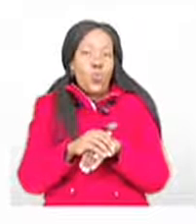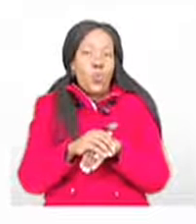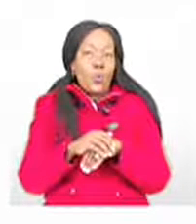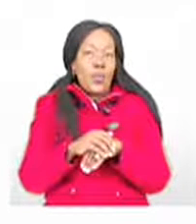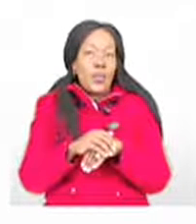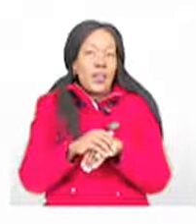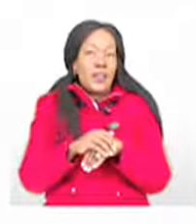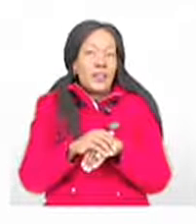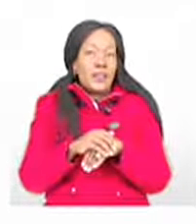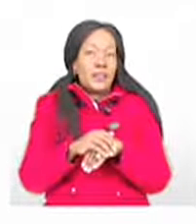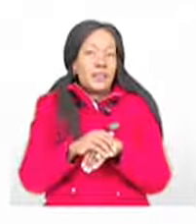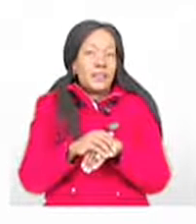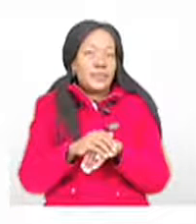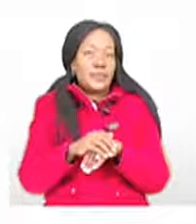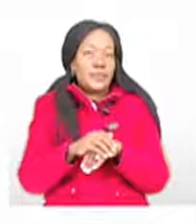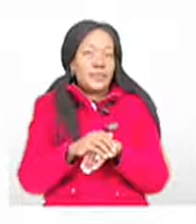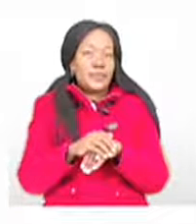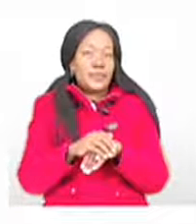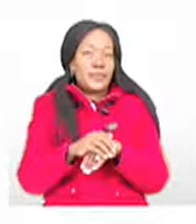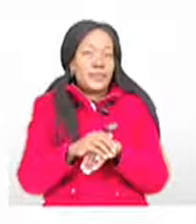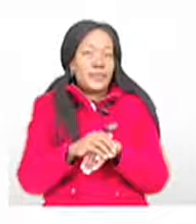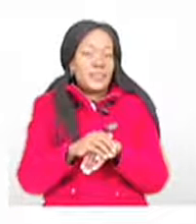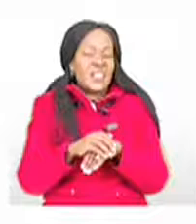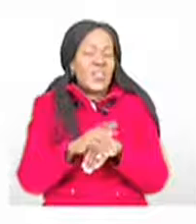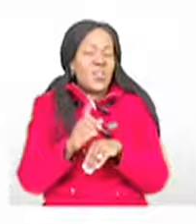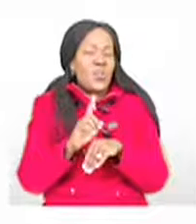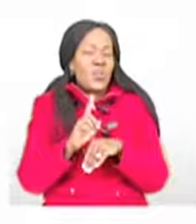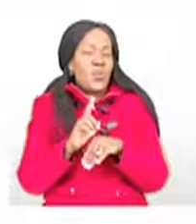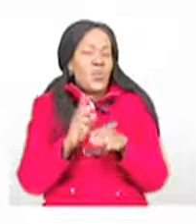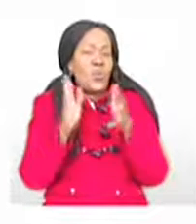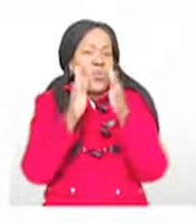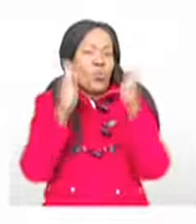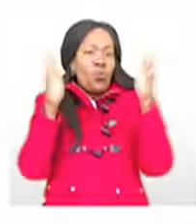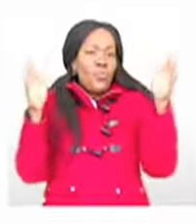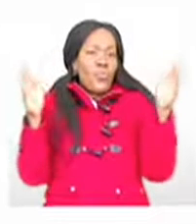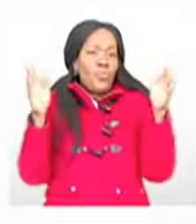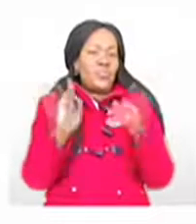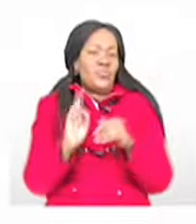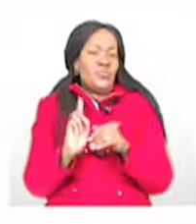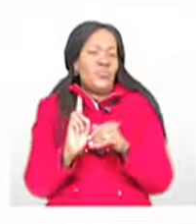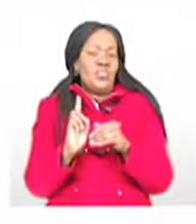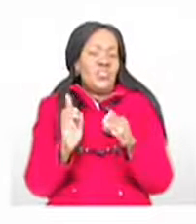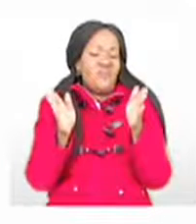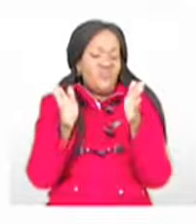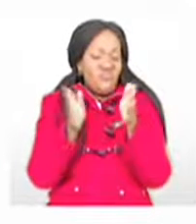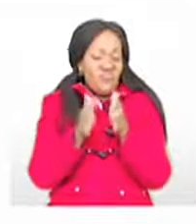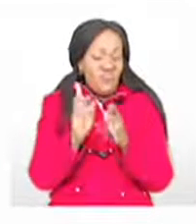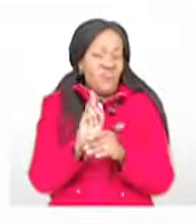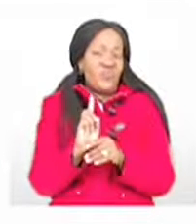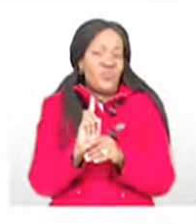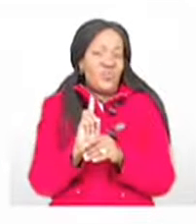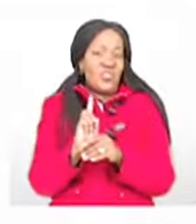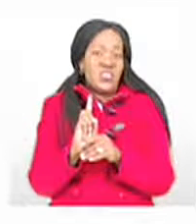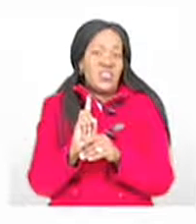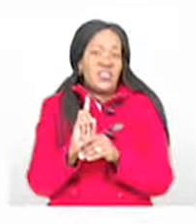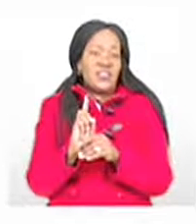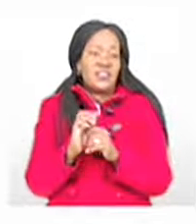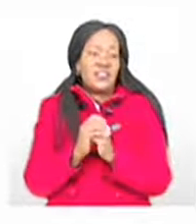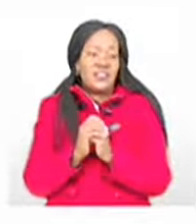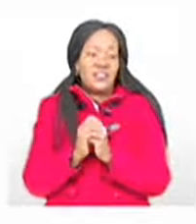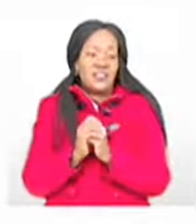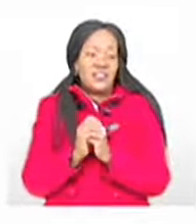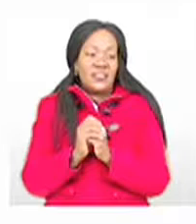closely what is biggest and what is smallest. Now let's look at